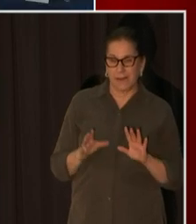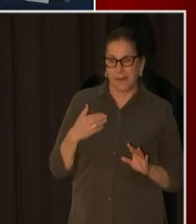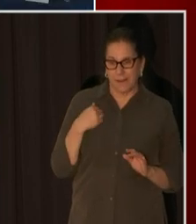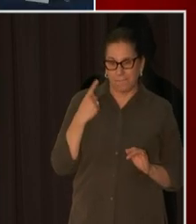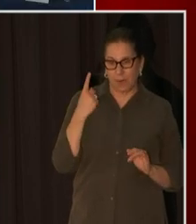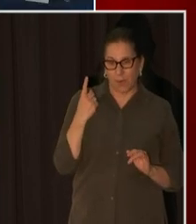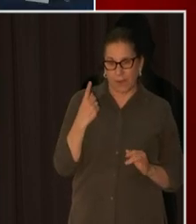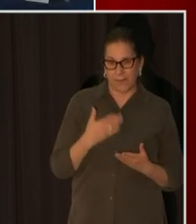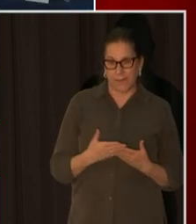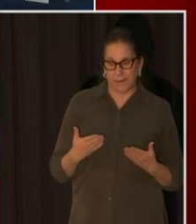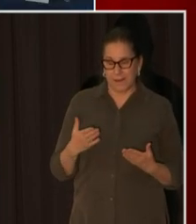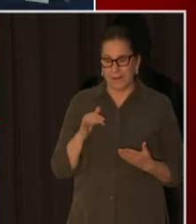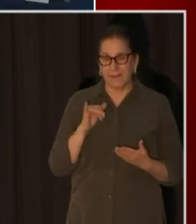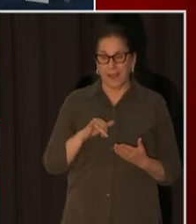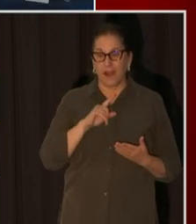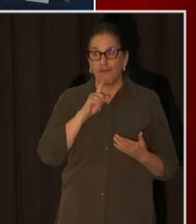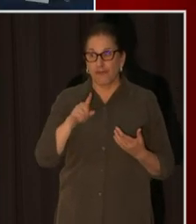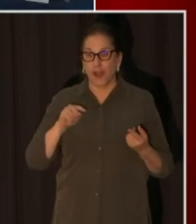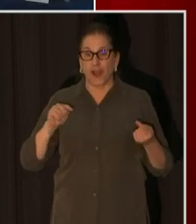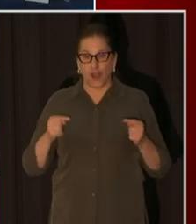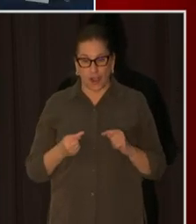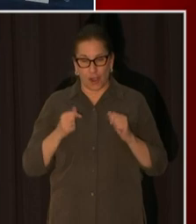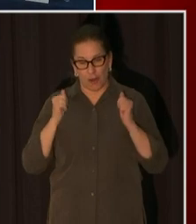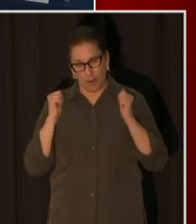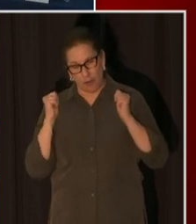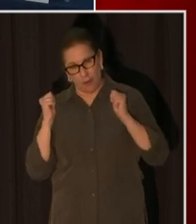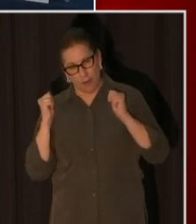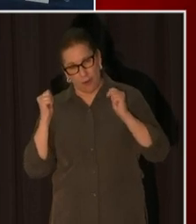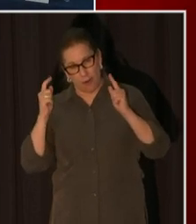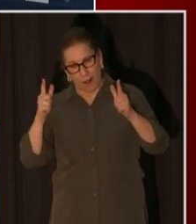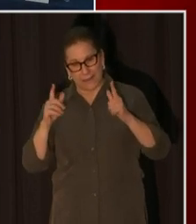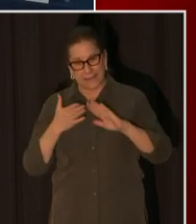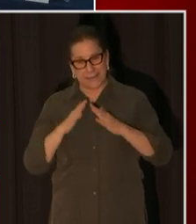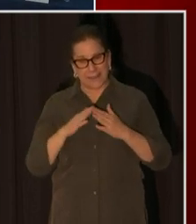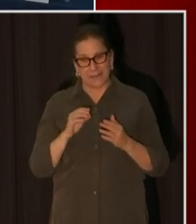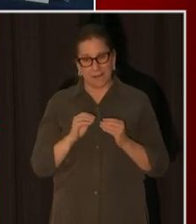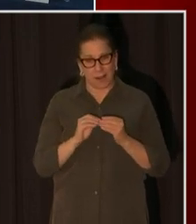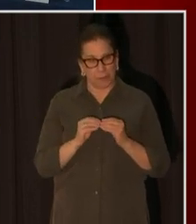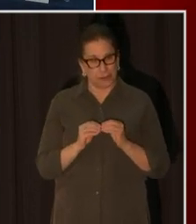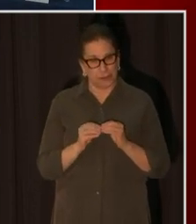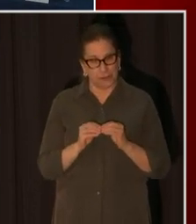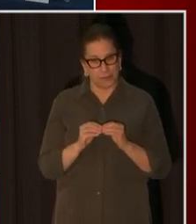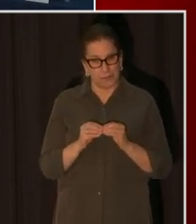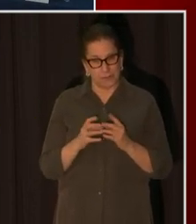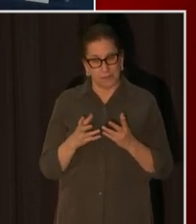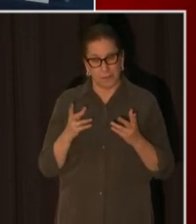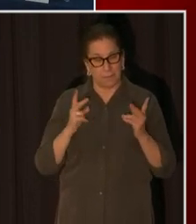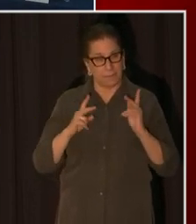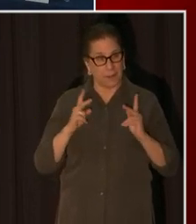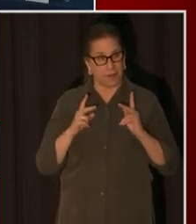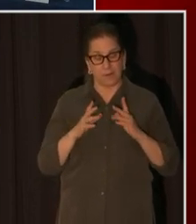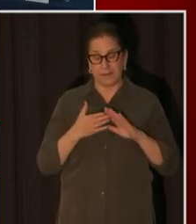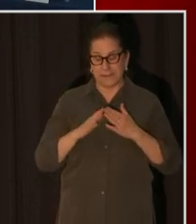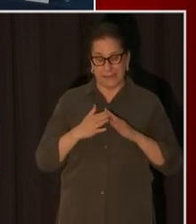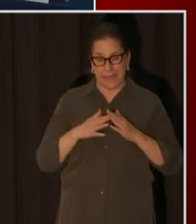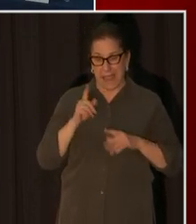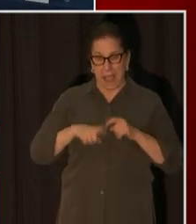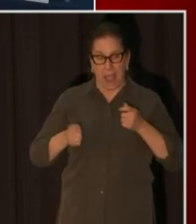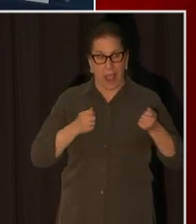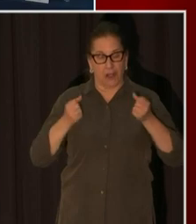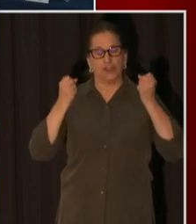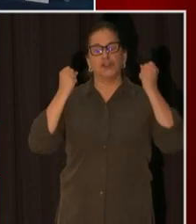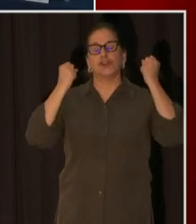you are looking for some federal help at the SBA for the EDIL or the other resources at the